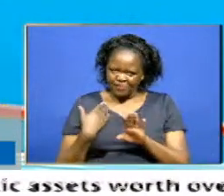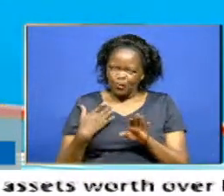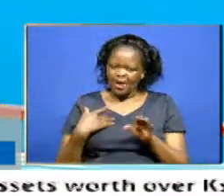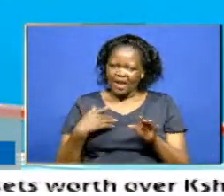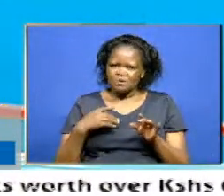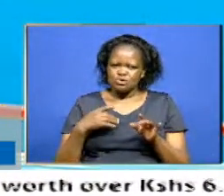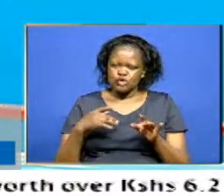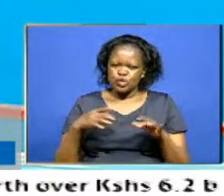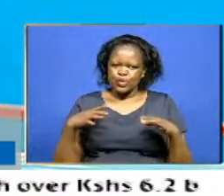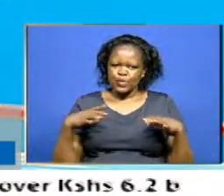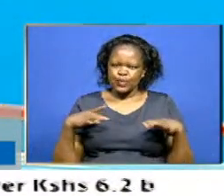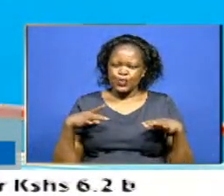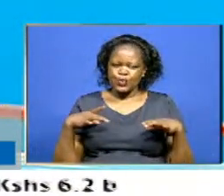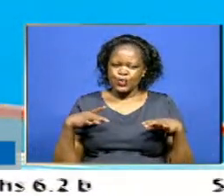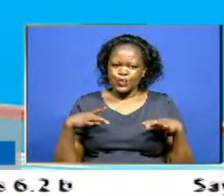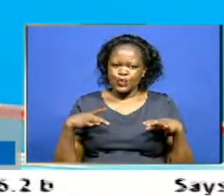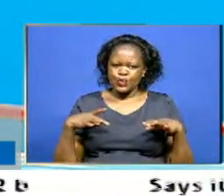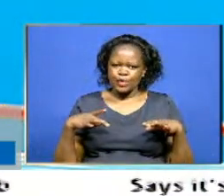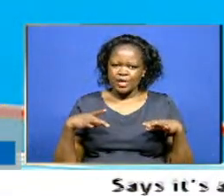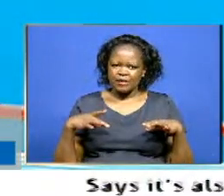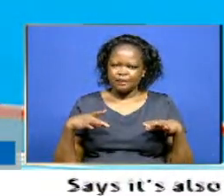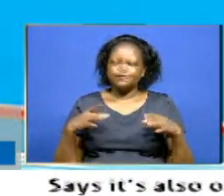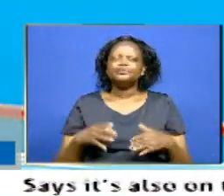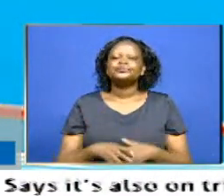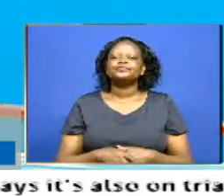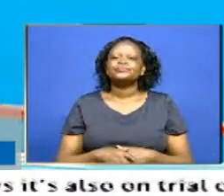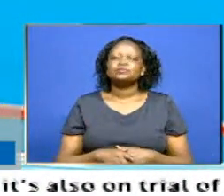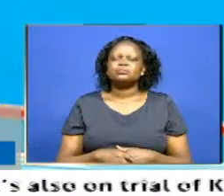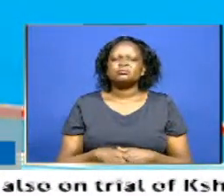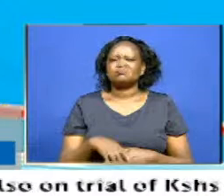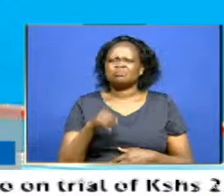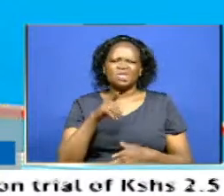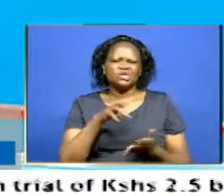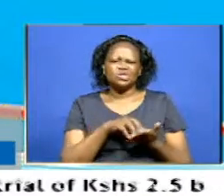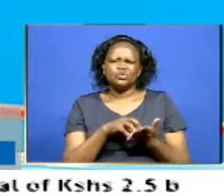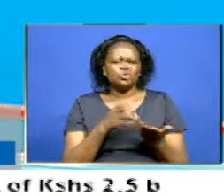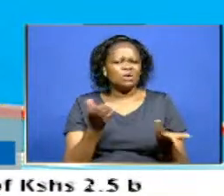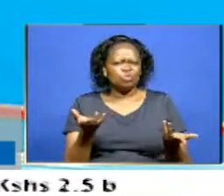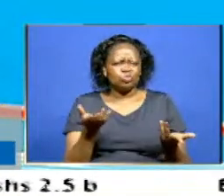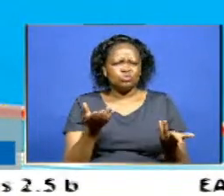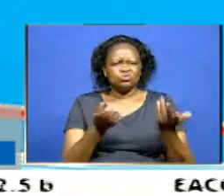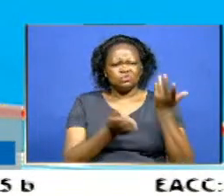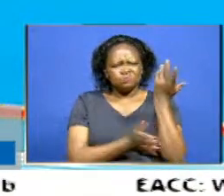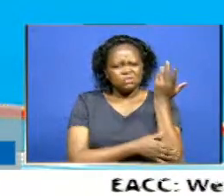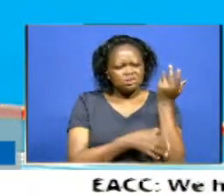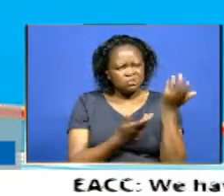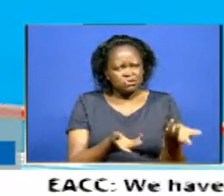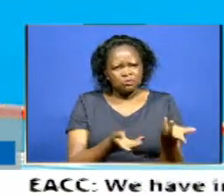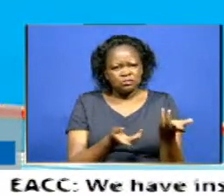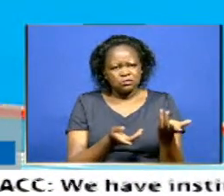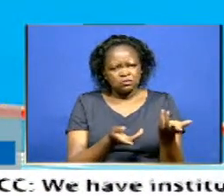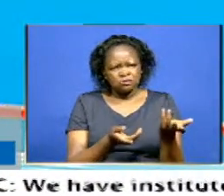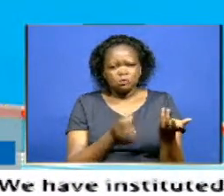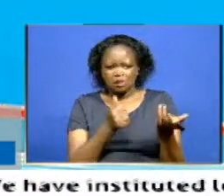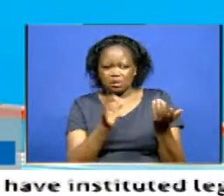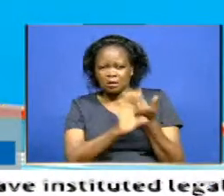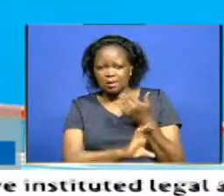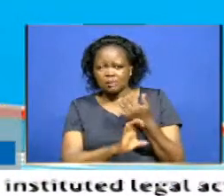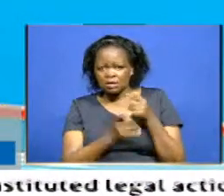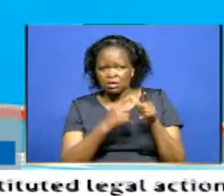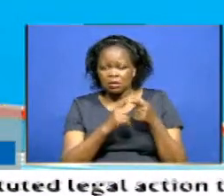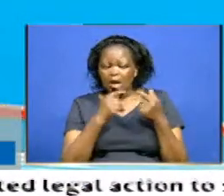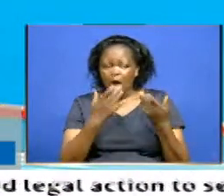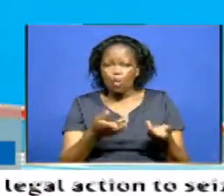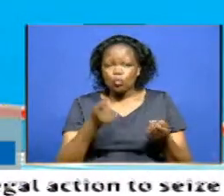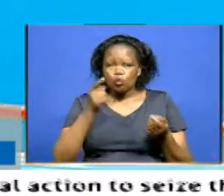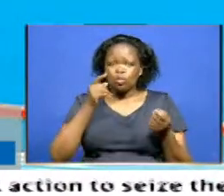break, the question was, how bad is the situation in other countries, and how do we as a